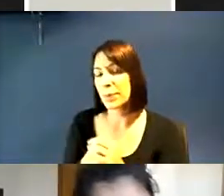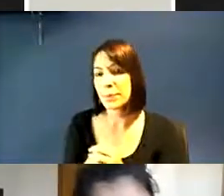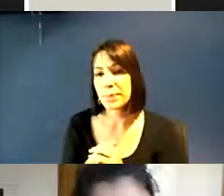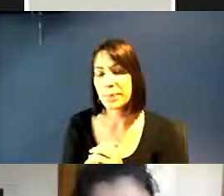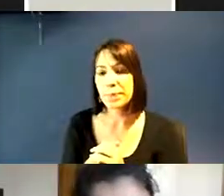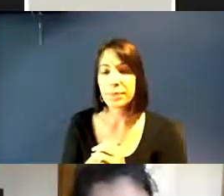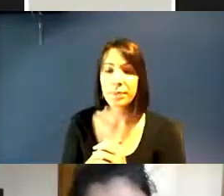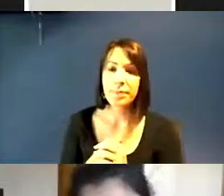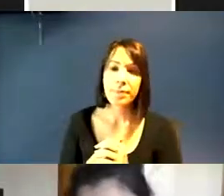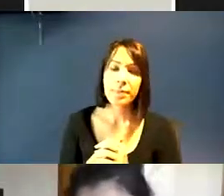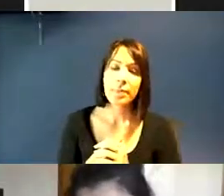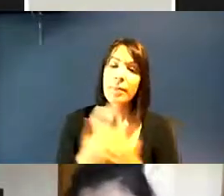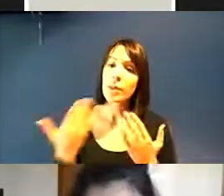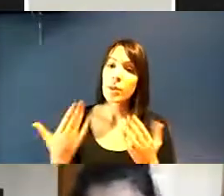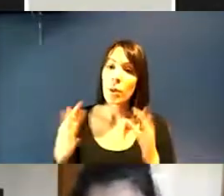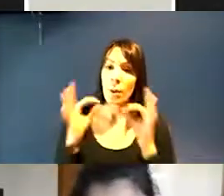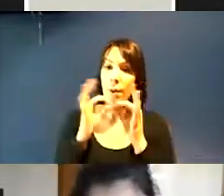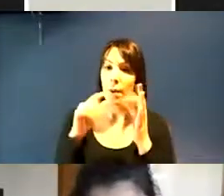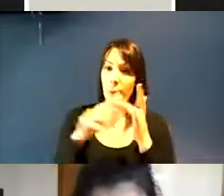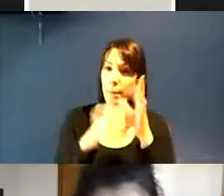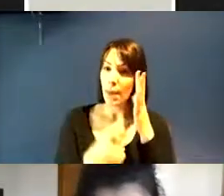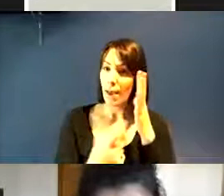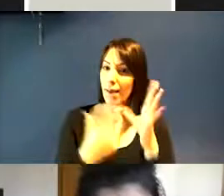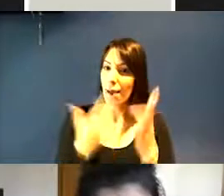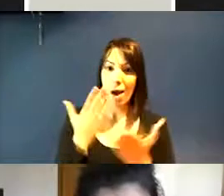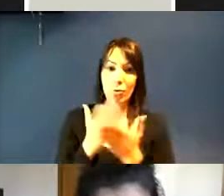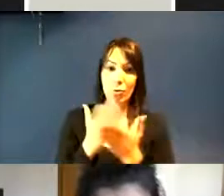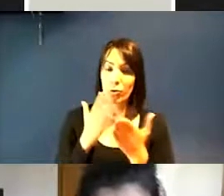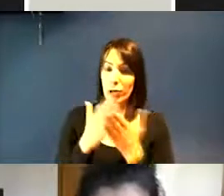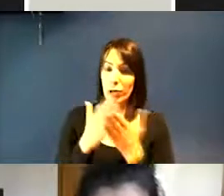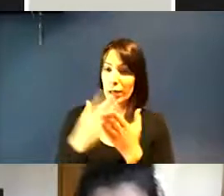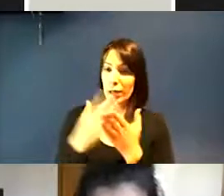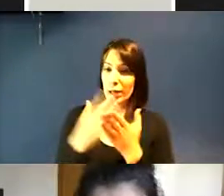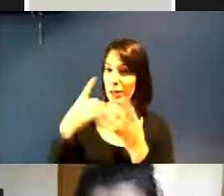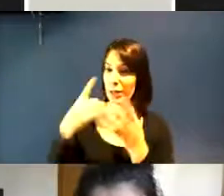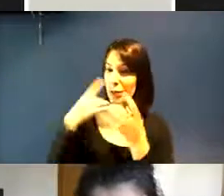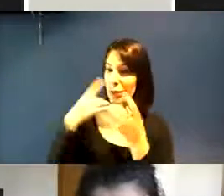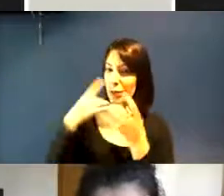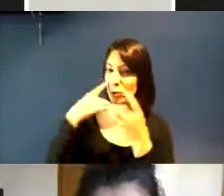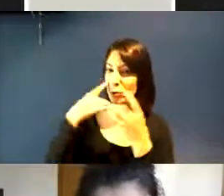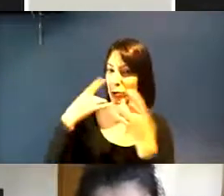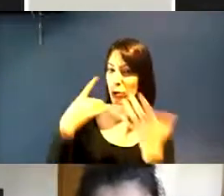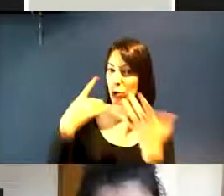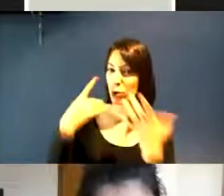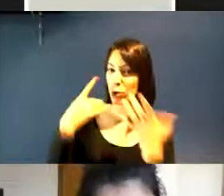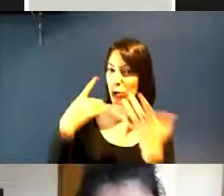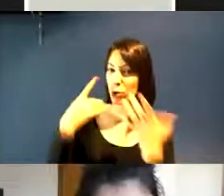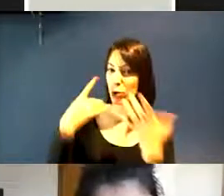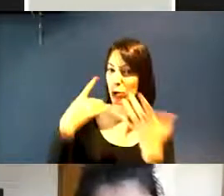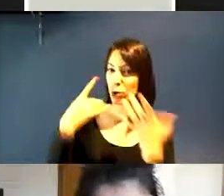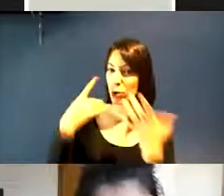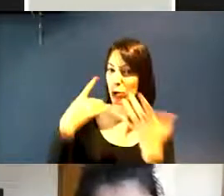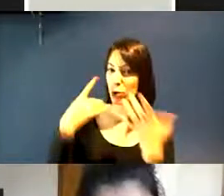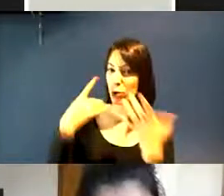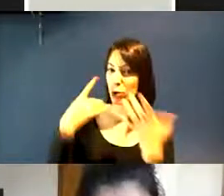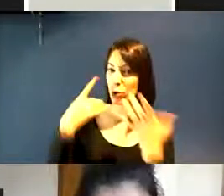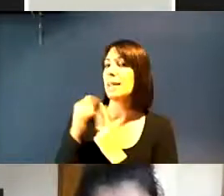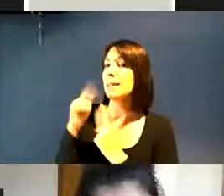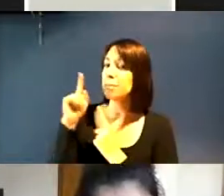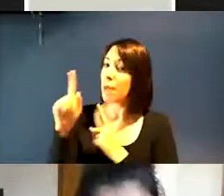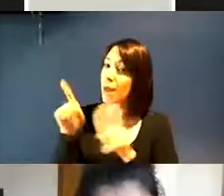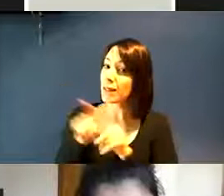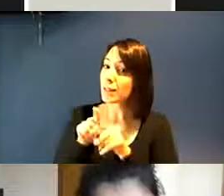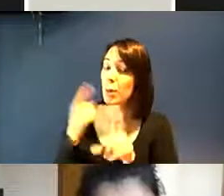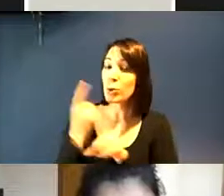So Bianca's reflected again on that sort of individual level, but she's touched a little bit on the more institutional level as well, thinking